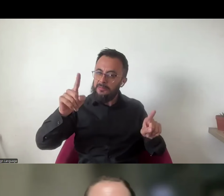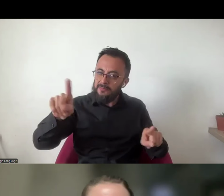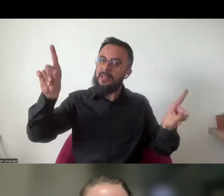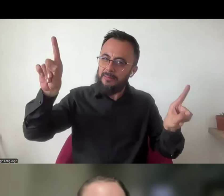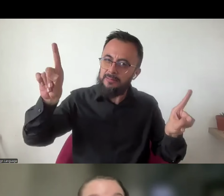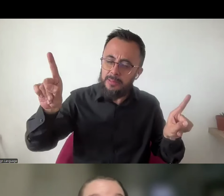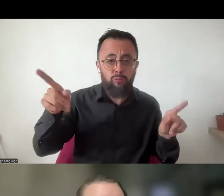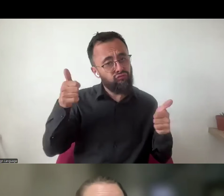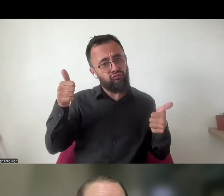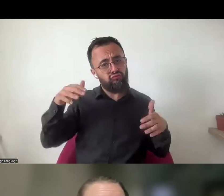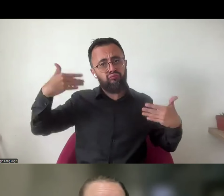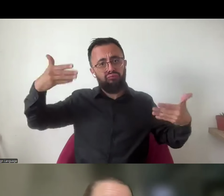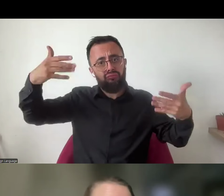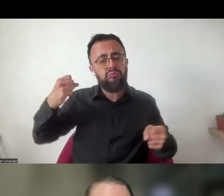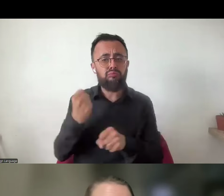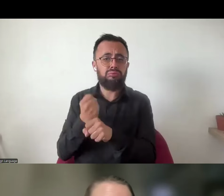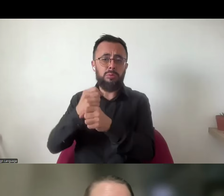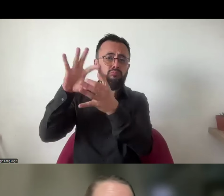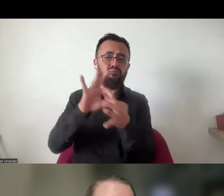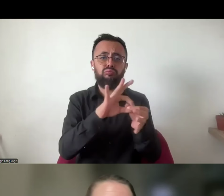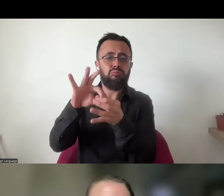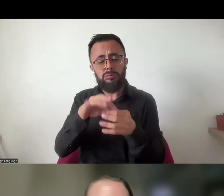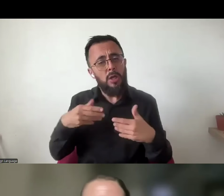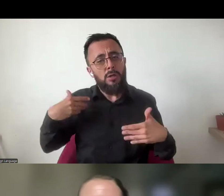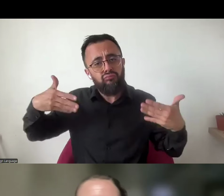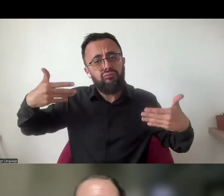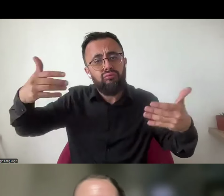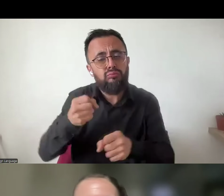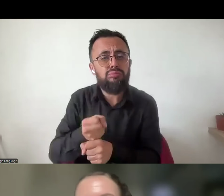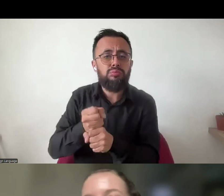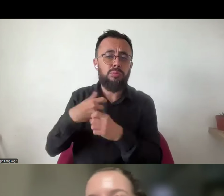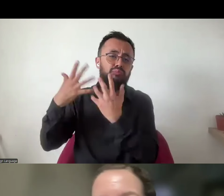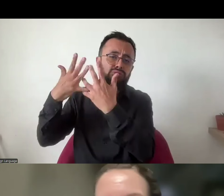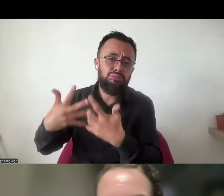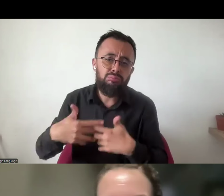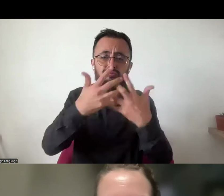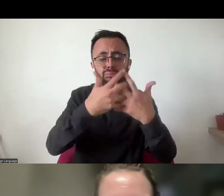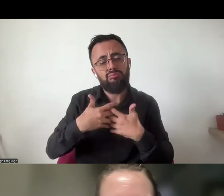the ICF within the Disability Inclusion Guide for Action, for example.